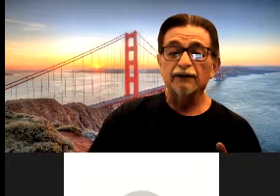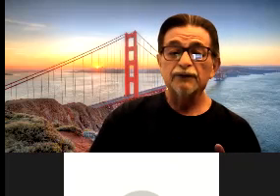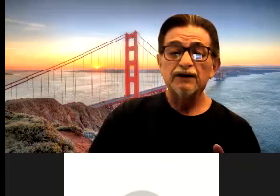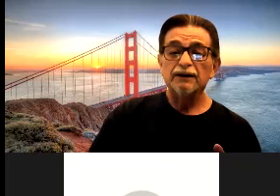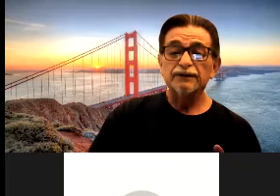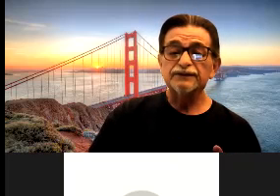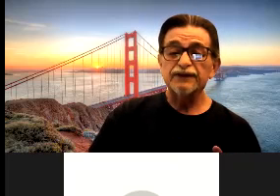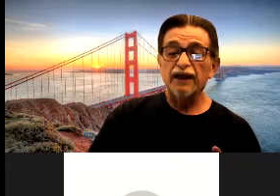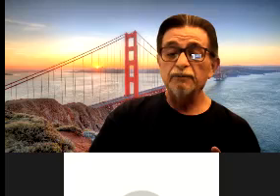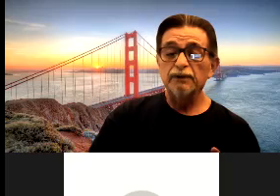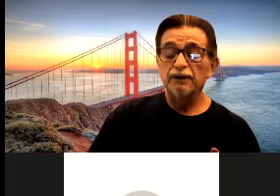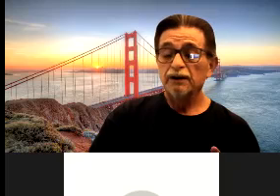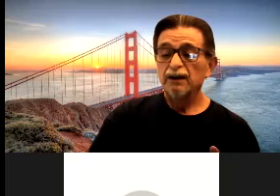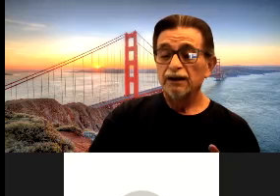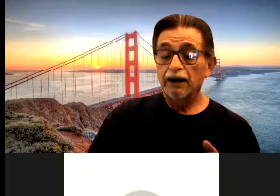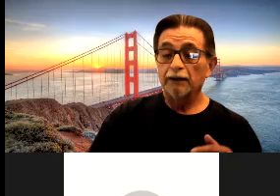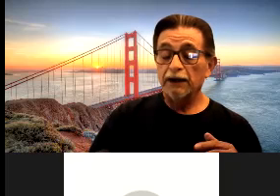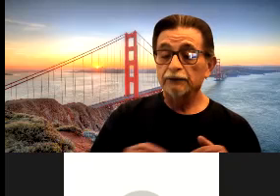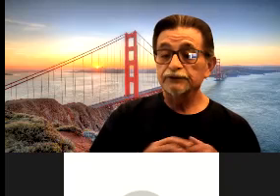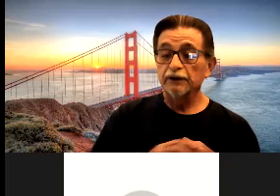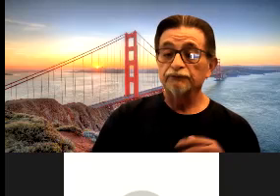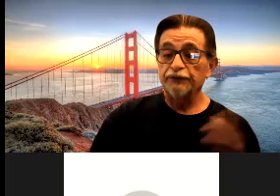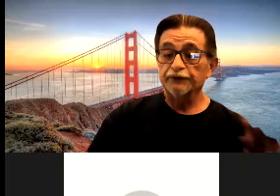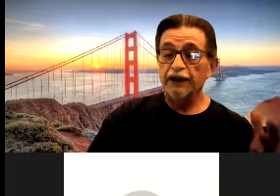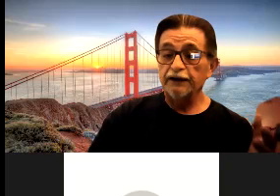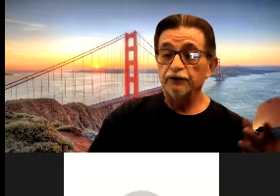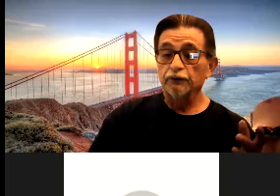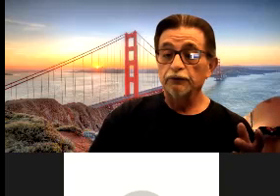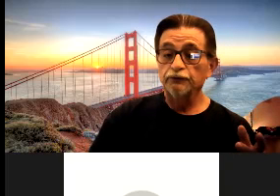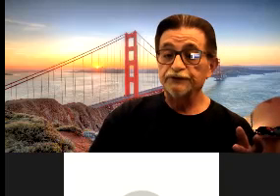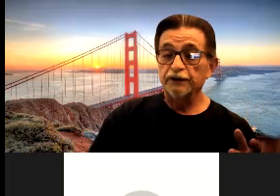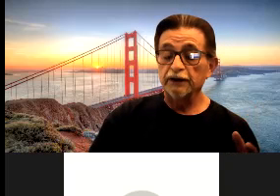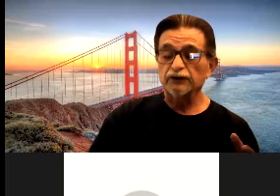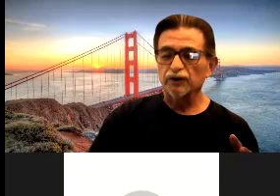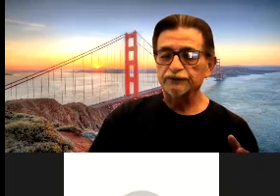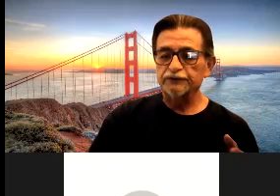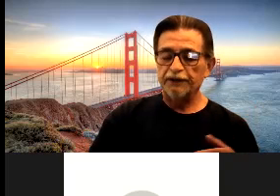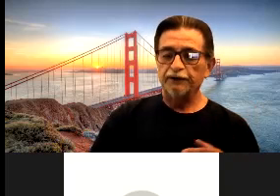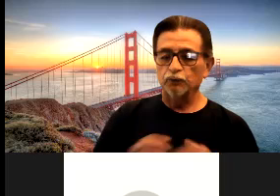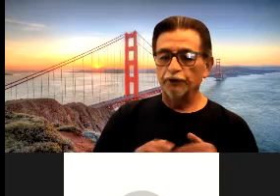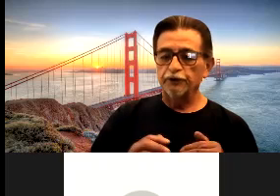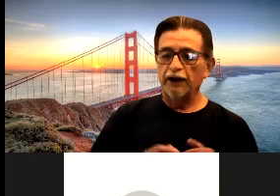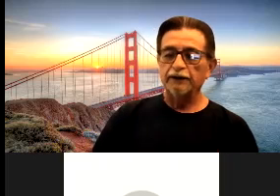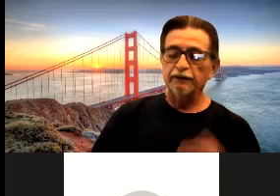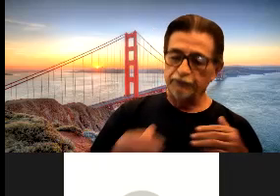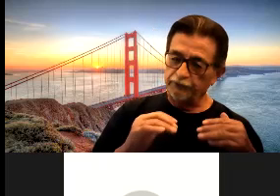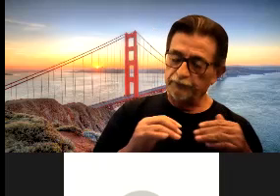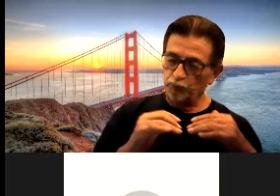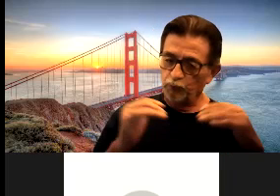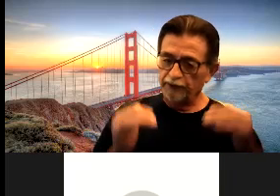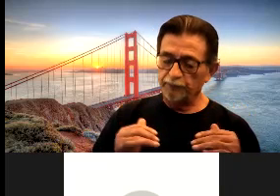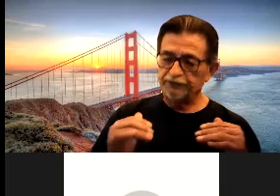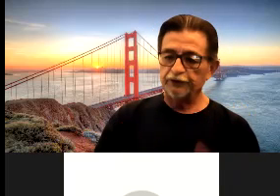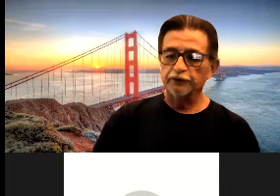to have the same amount of either gaining or losing electrons, depending on where you're at, if you're